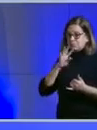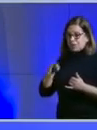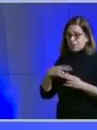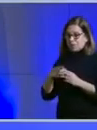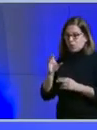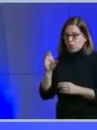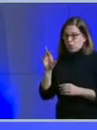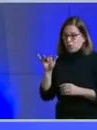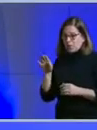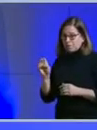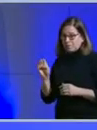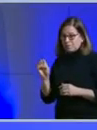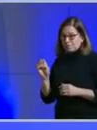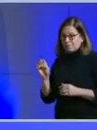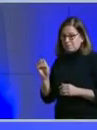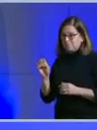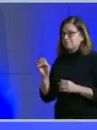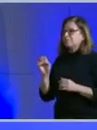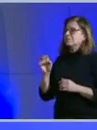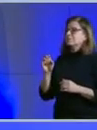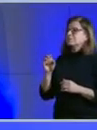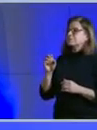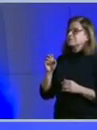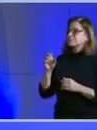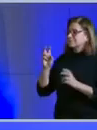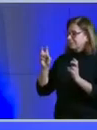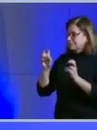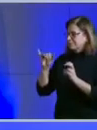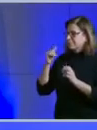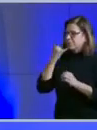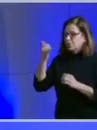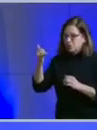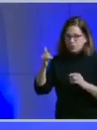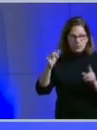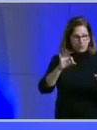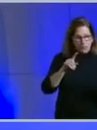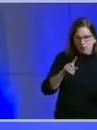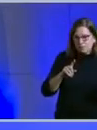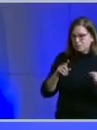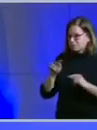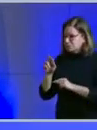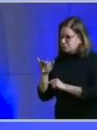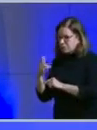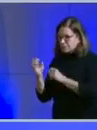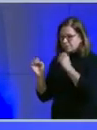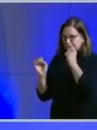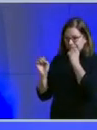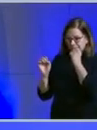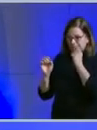line. And we'll be out in your communities in February and March talking about how we plan to do that.